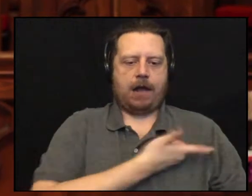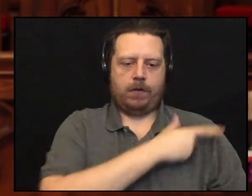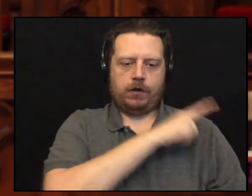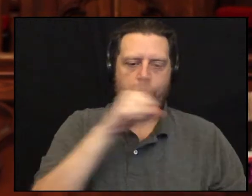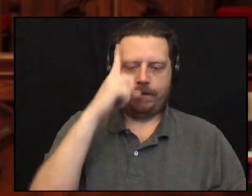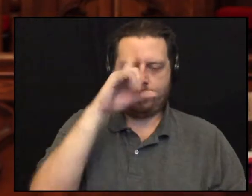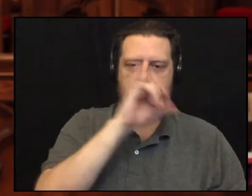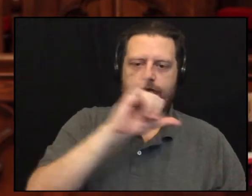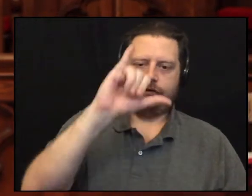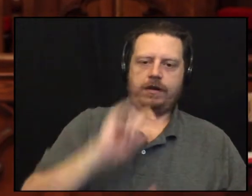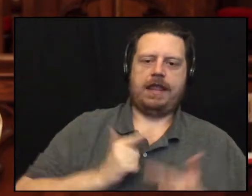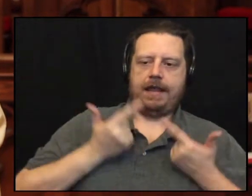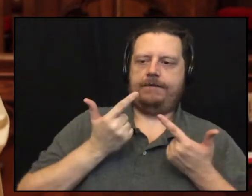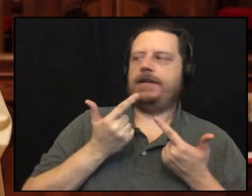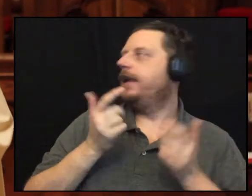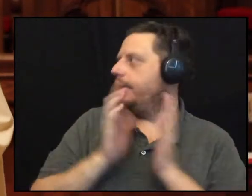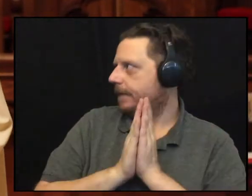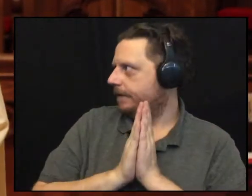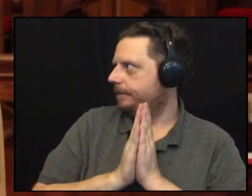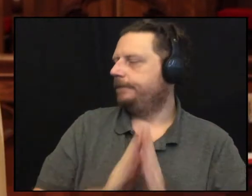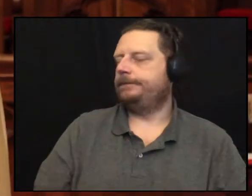Amen.